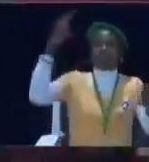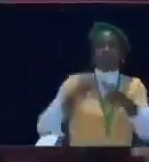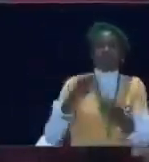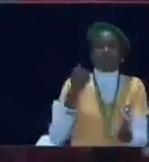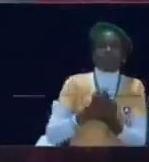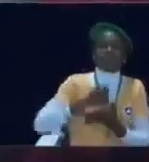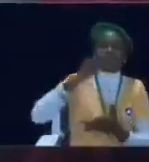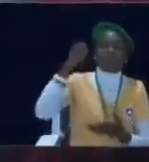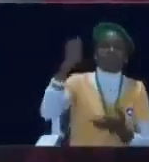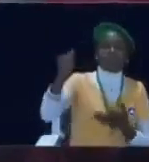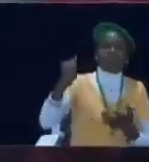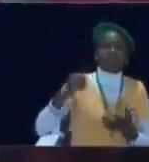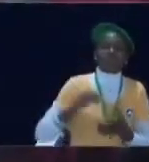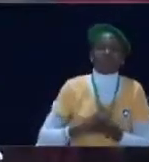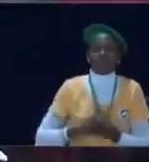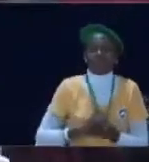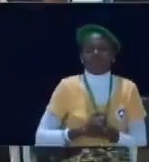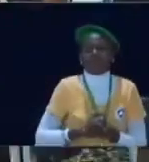Jesus.